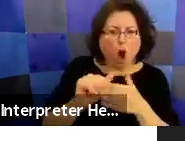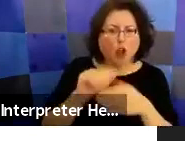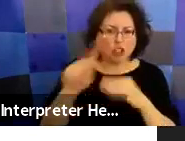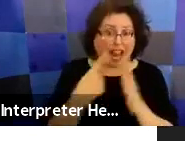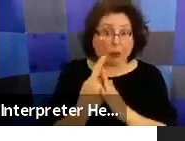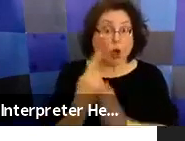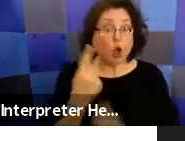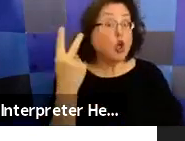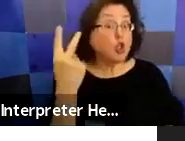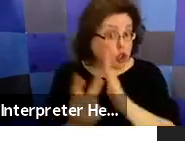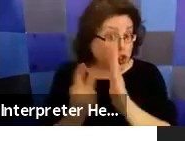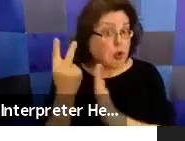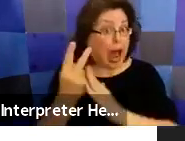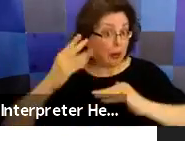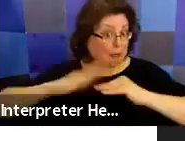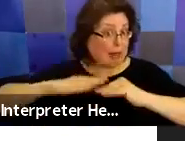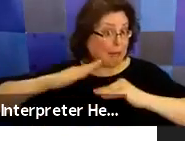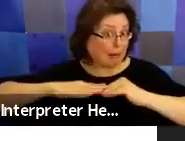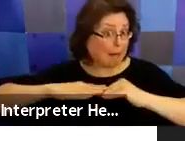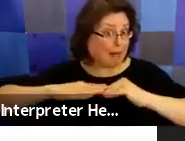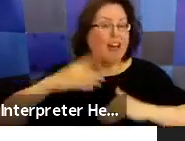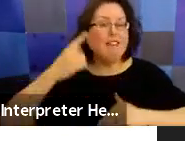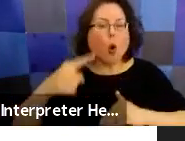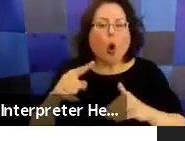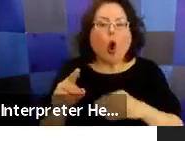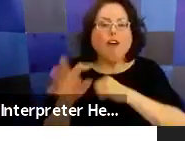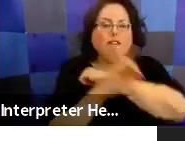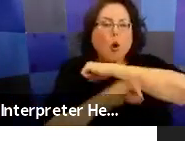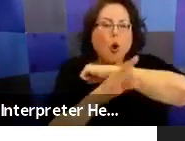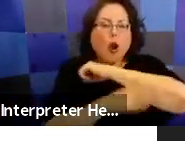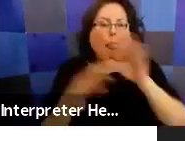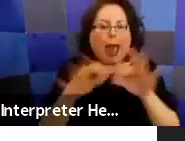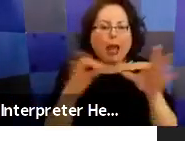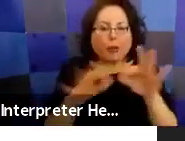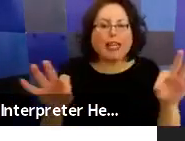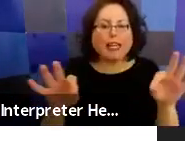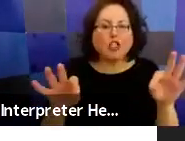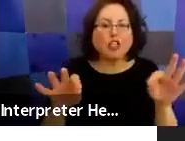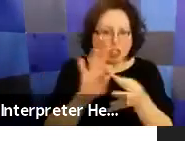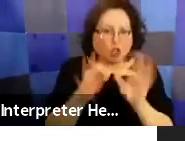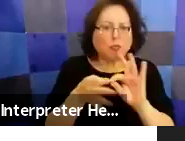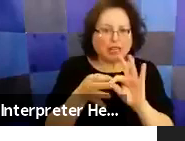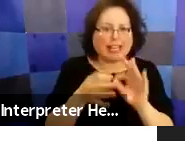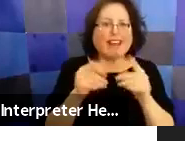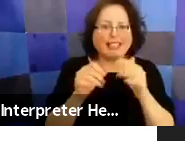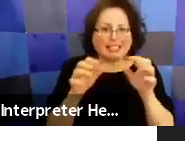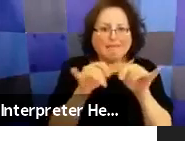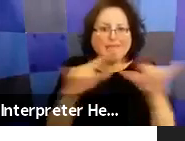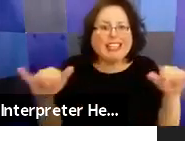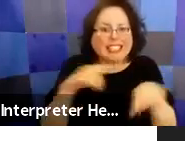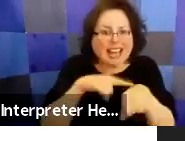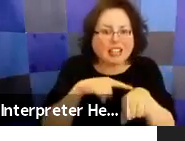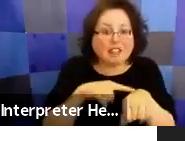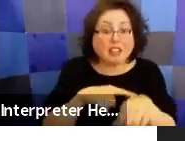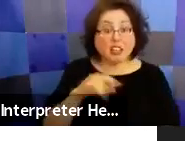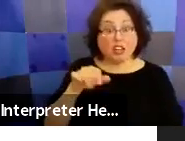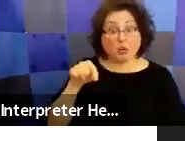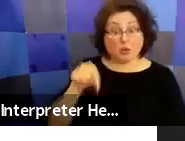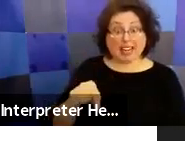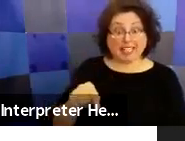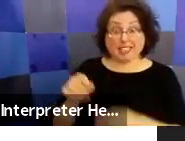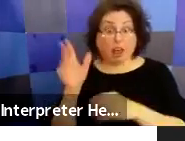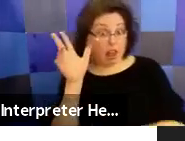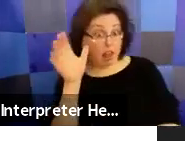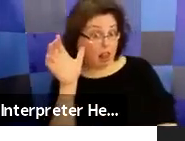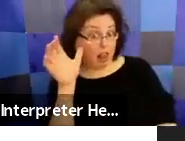2-hour minimum for foreign language interpretation that is consecutive. The cost goes up quite a bit when it is